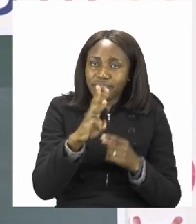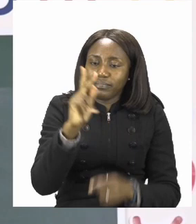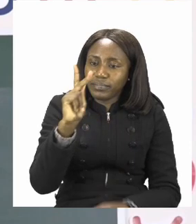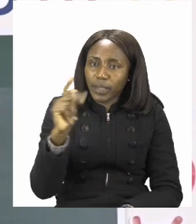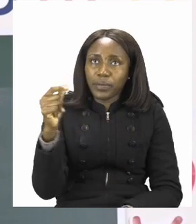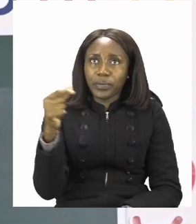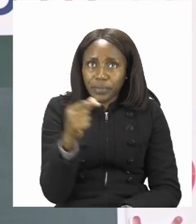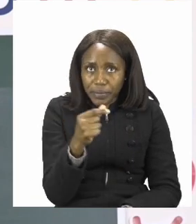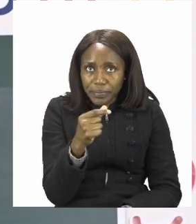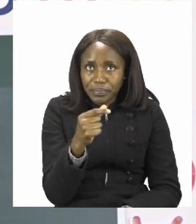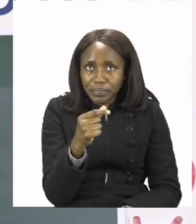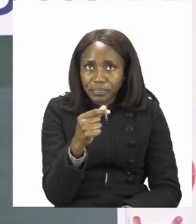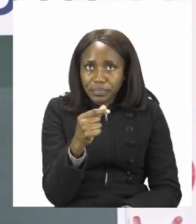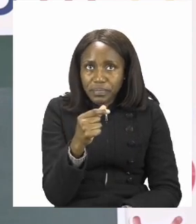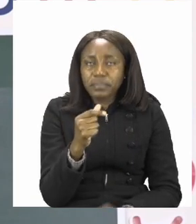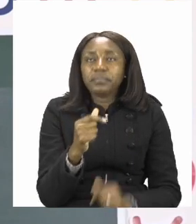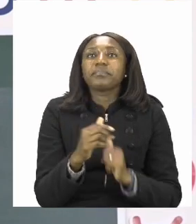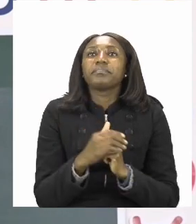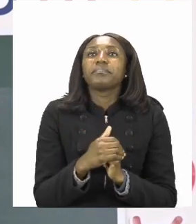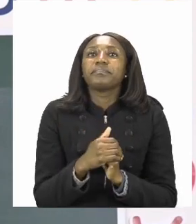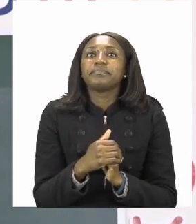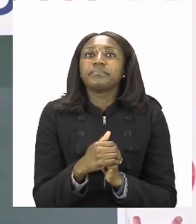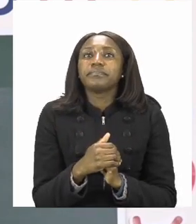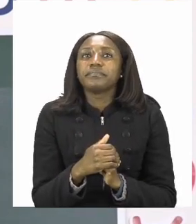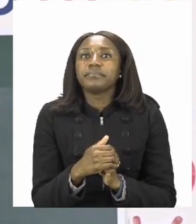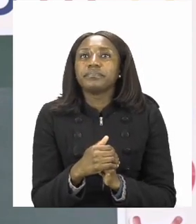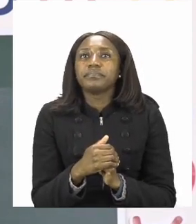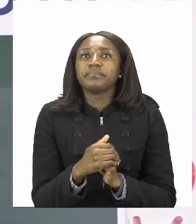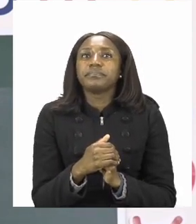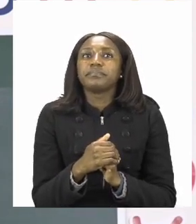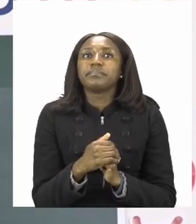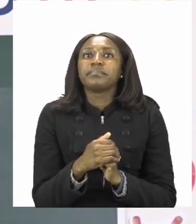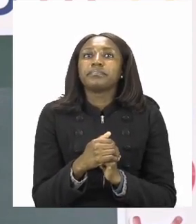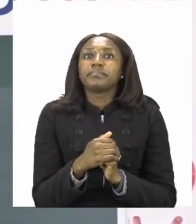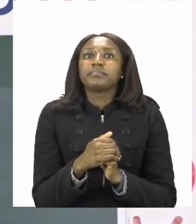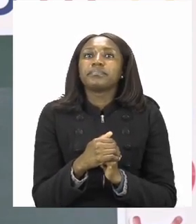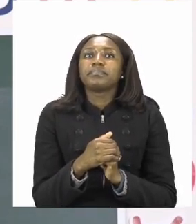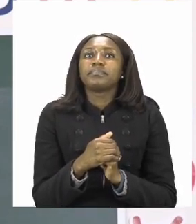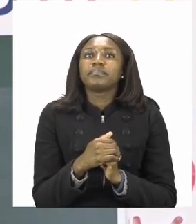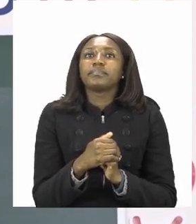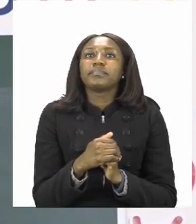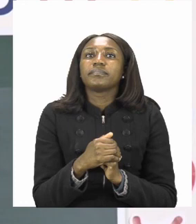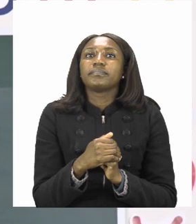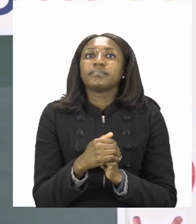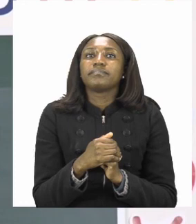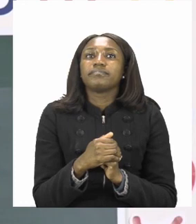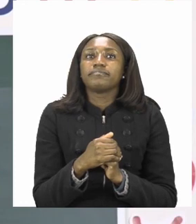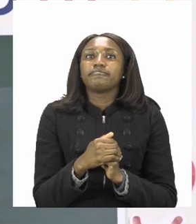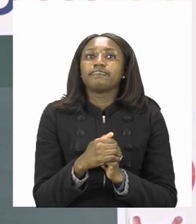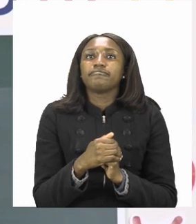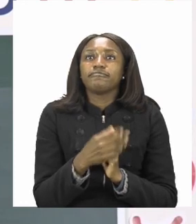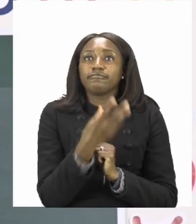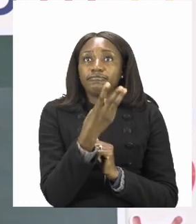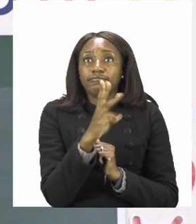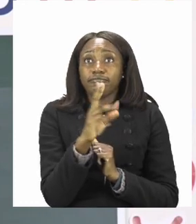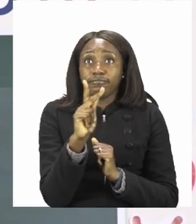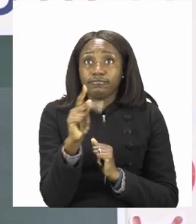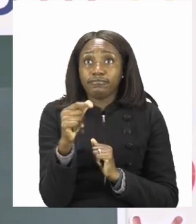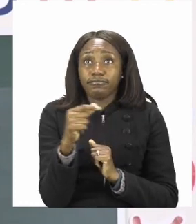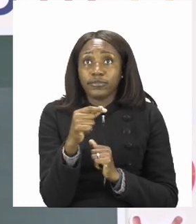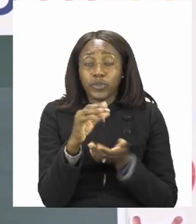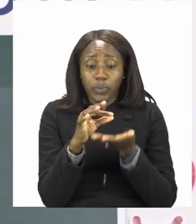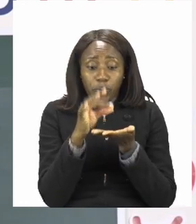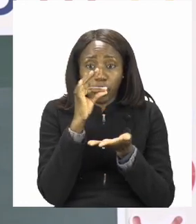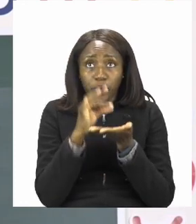kgs. That way, it will be correct. So we have 6 kgs for the